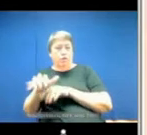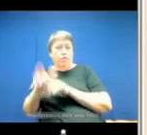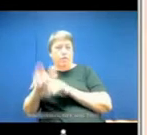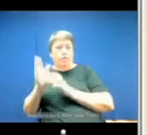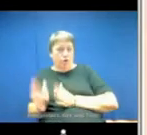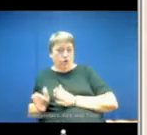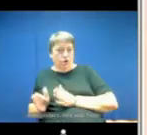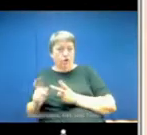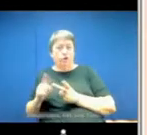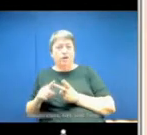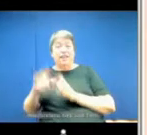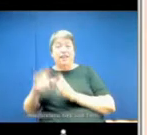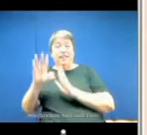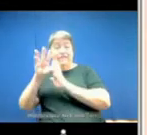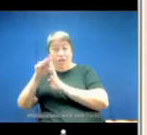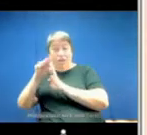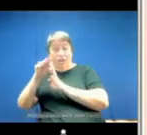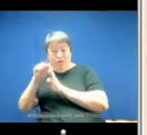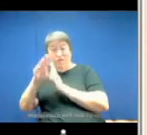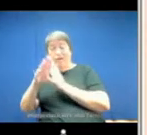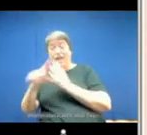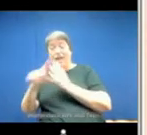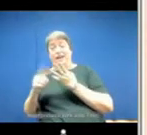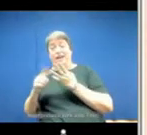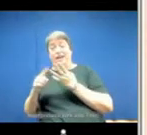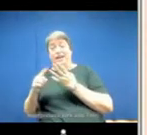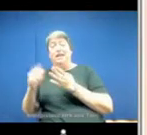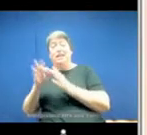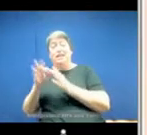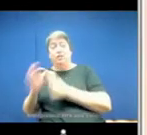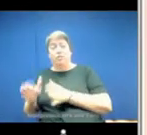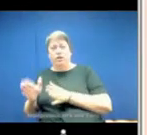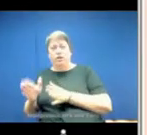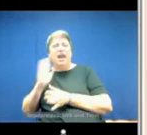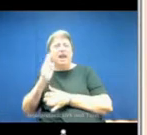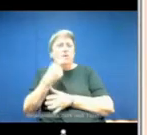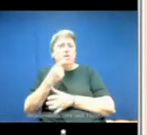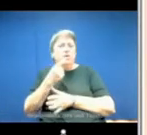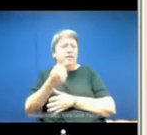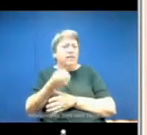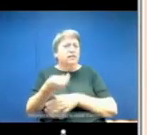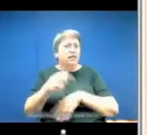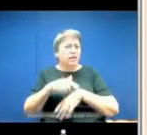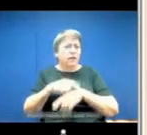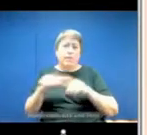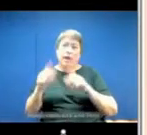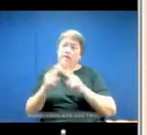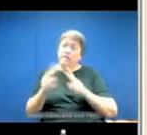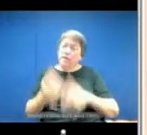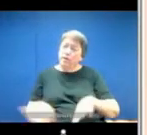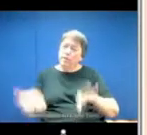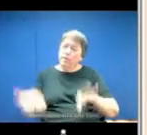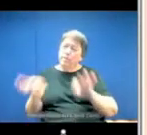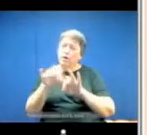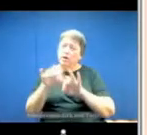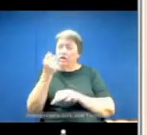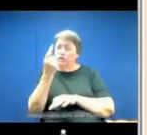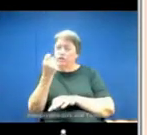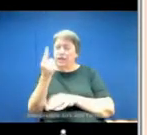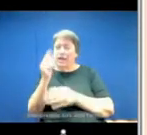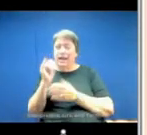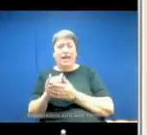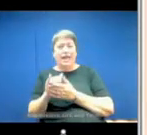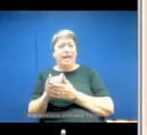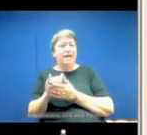interpreter. So I might say this more than once, but it's important, very important to understand that it does